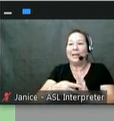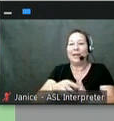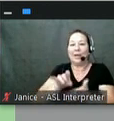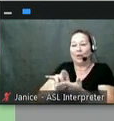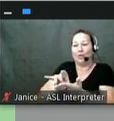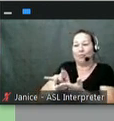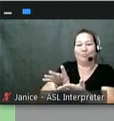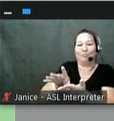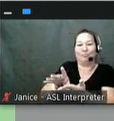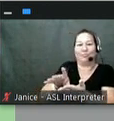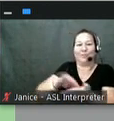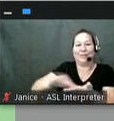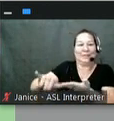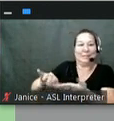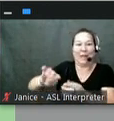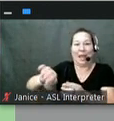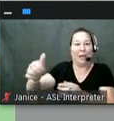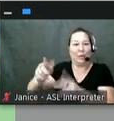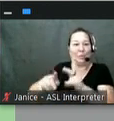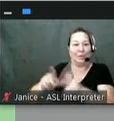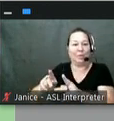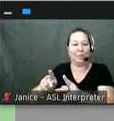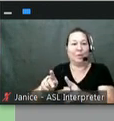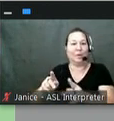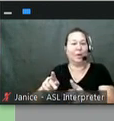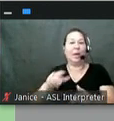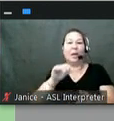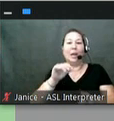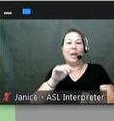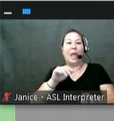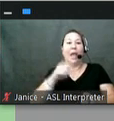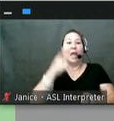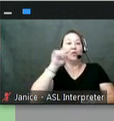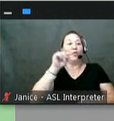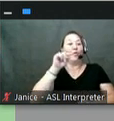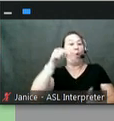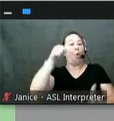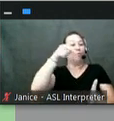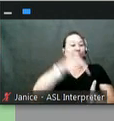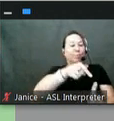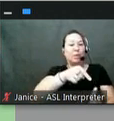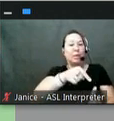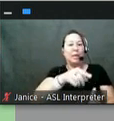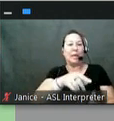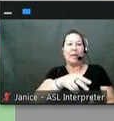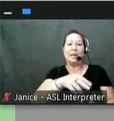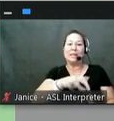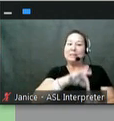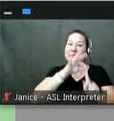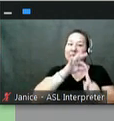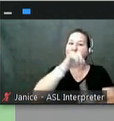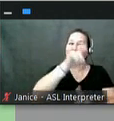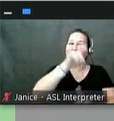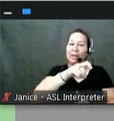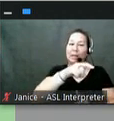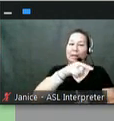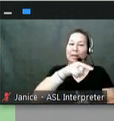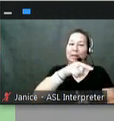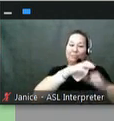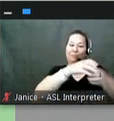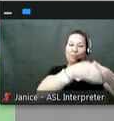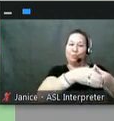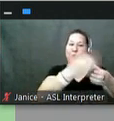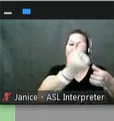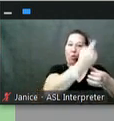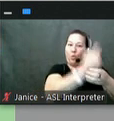circumvent the process of opening up a regular school. It is for special high needs populations. So a